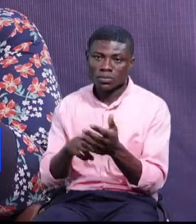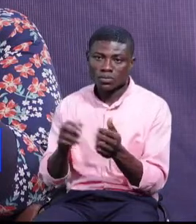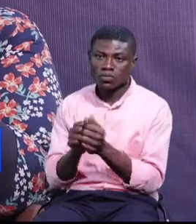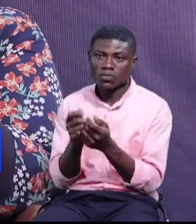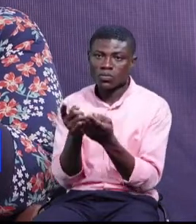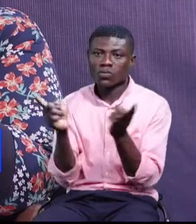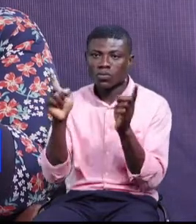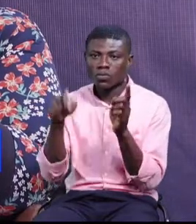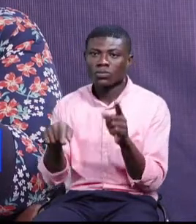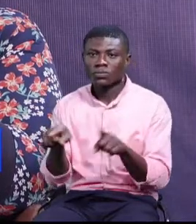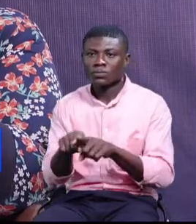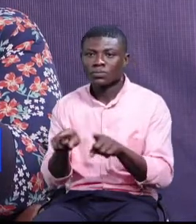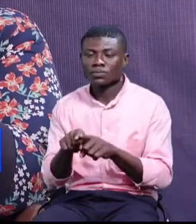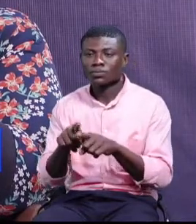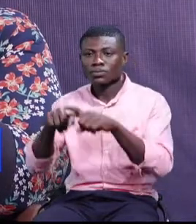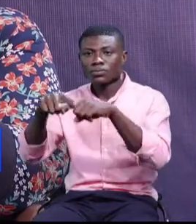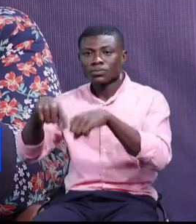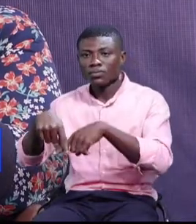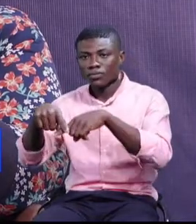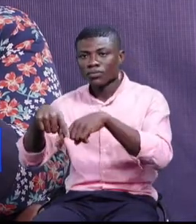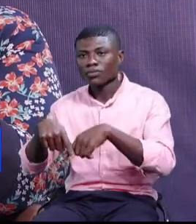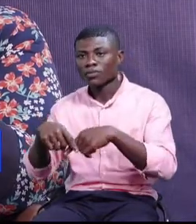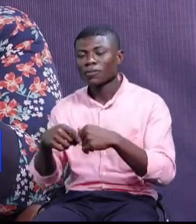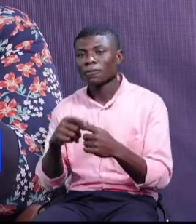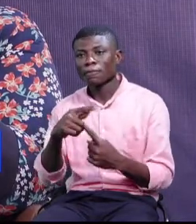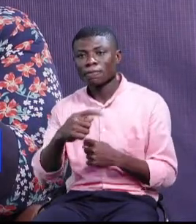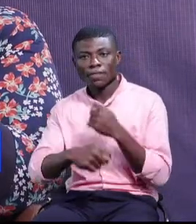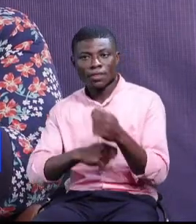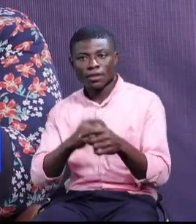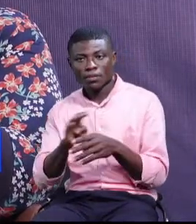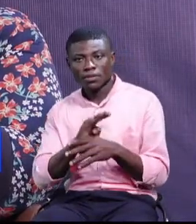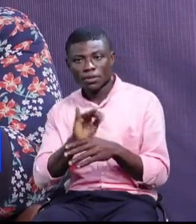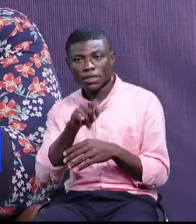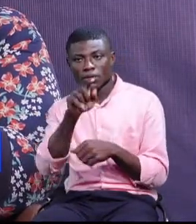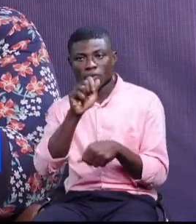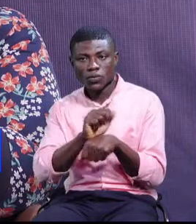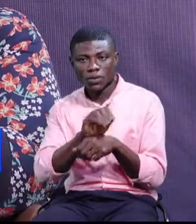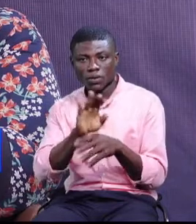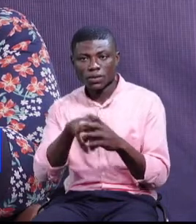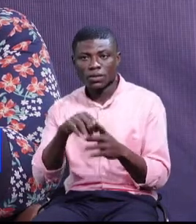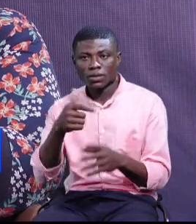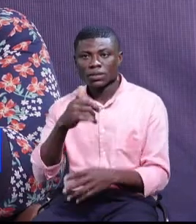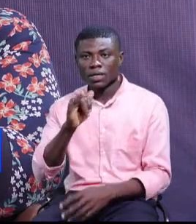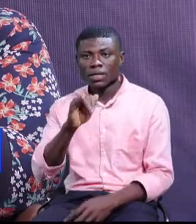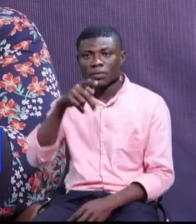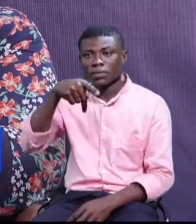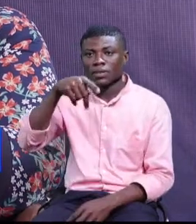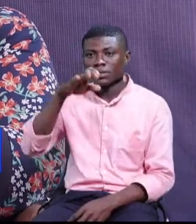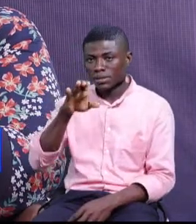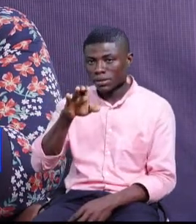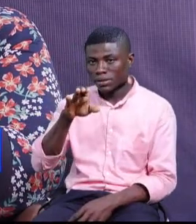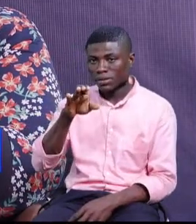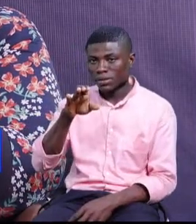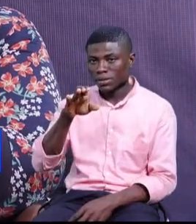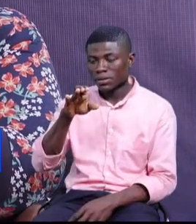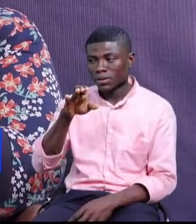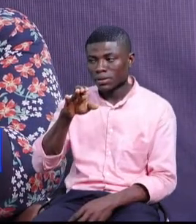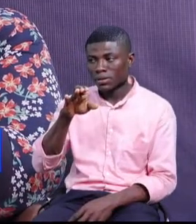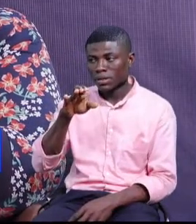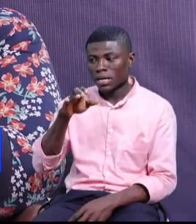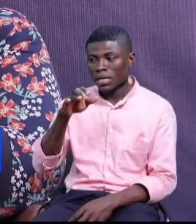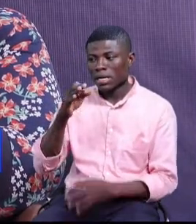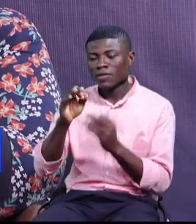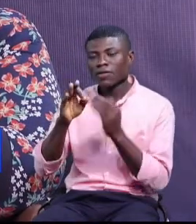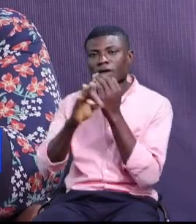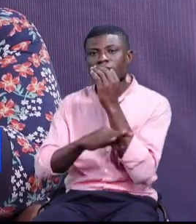as well. Then depending on the type of business you are doing, GIPC comes in, if there is a